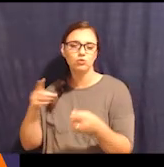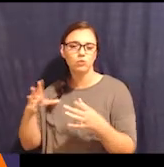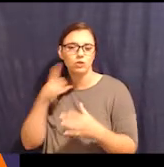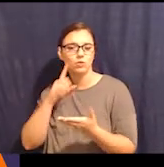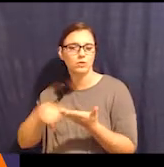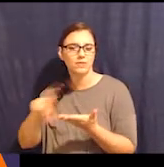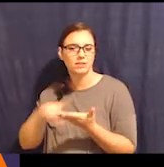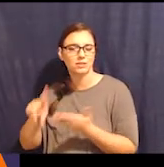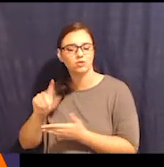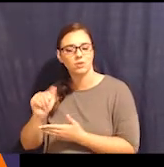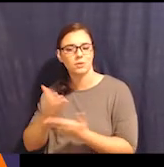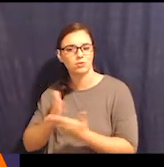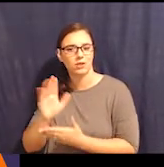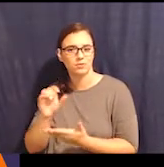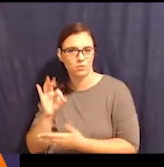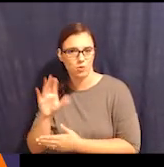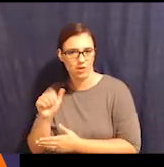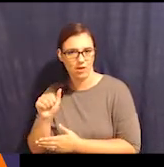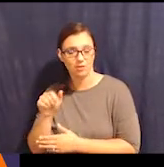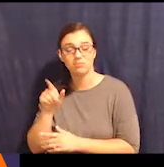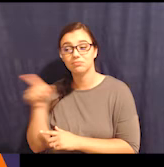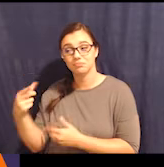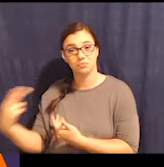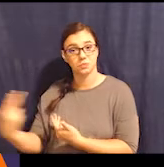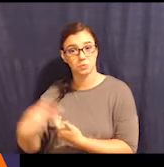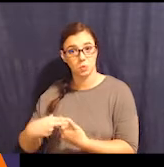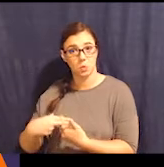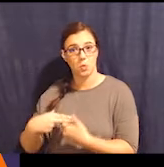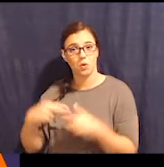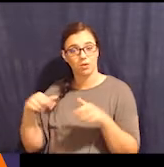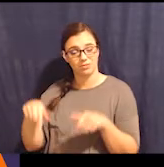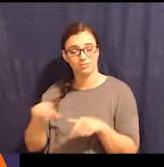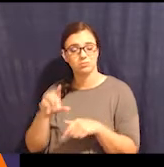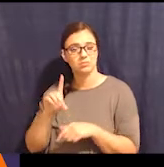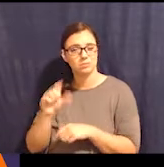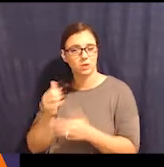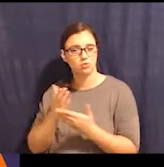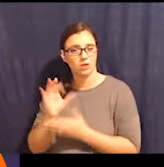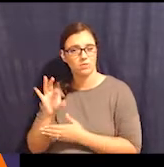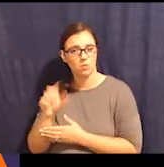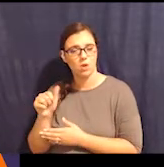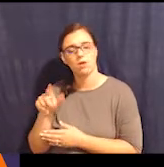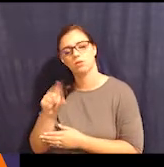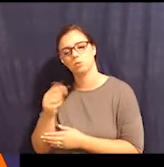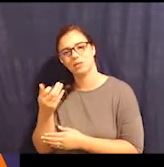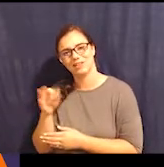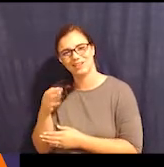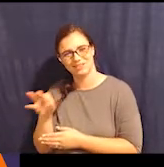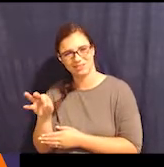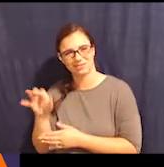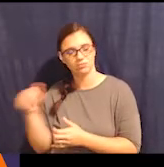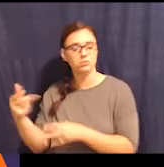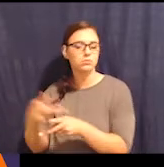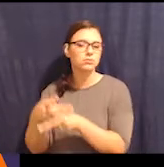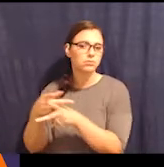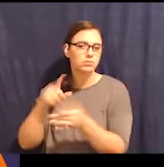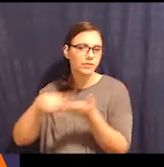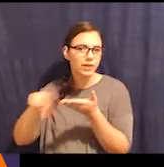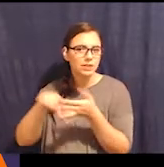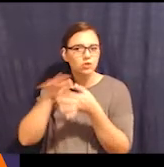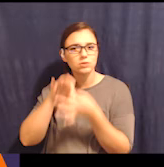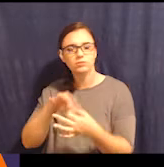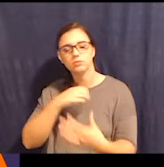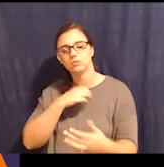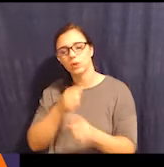Disability Rights Florida in 2019, and she oversees investigations of abuse, neglect, and rights violations